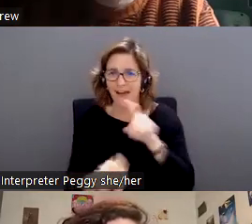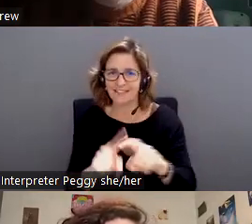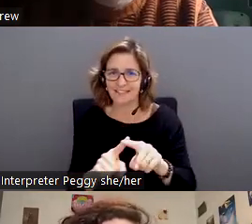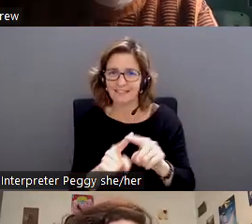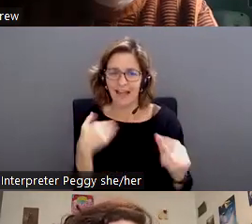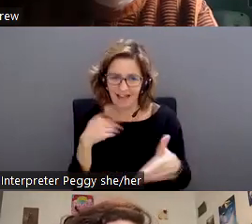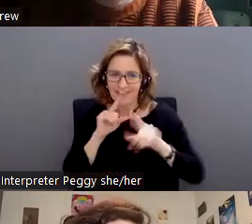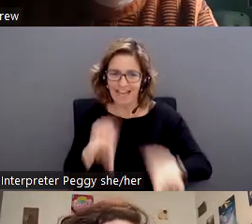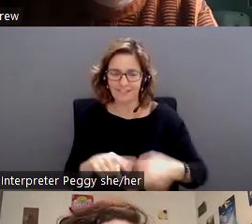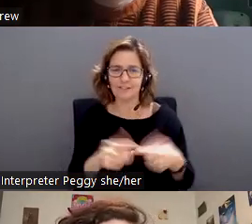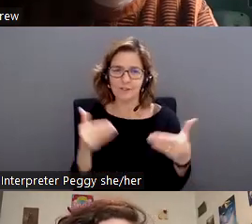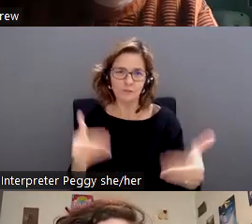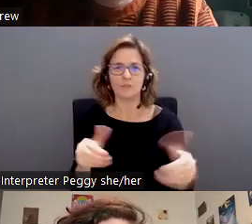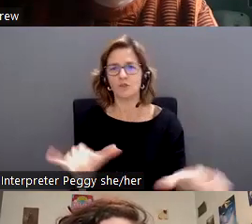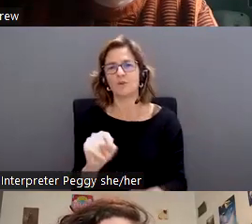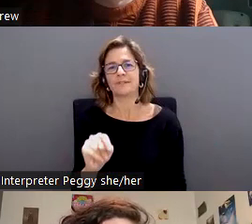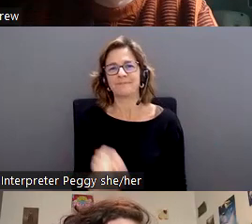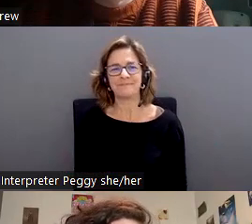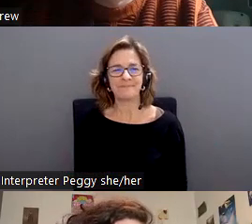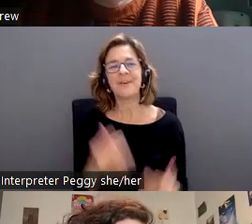it. So let's talk a bit about what we did.